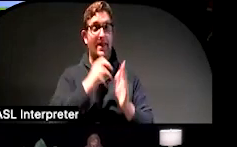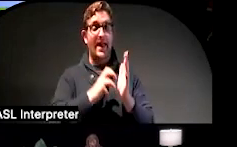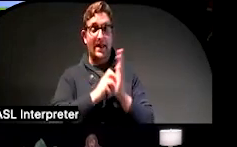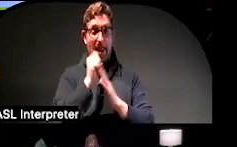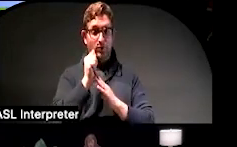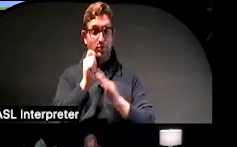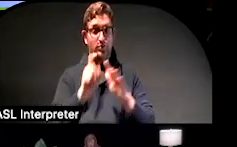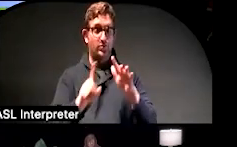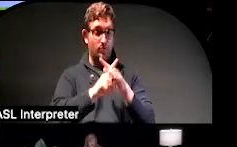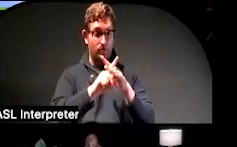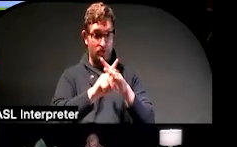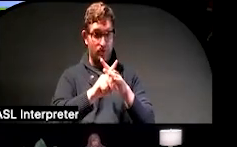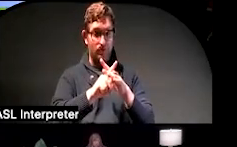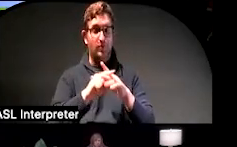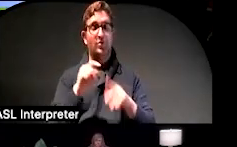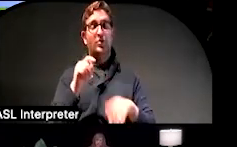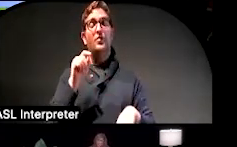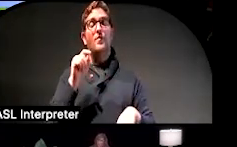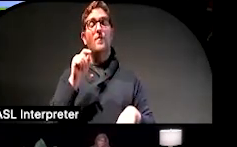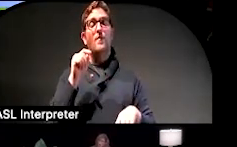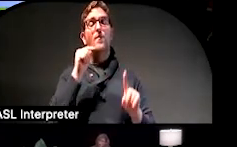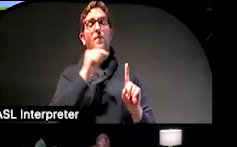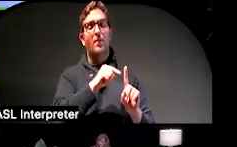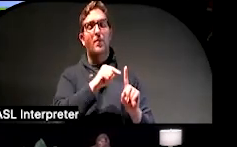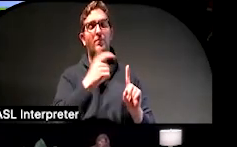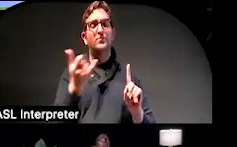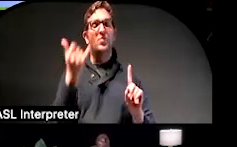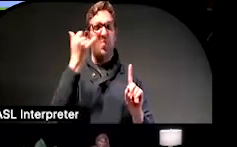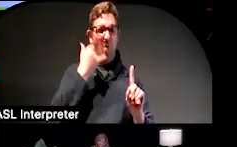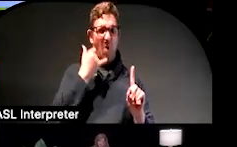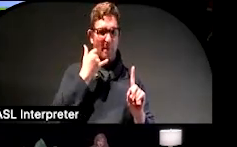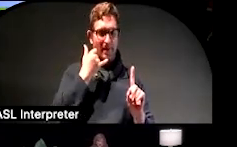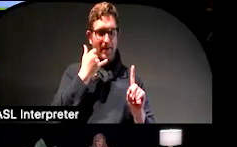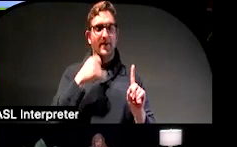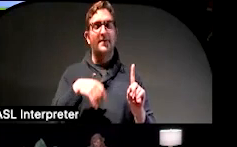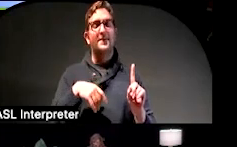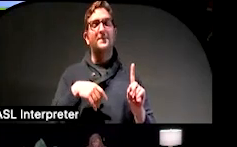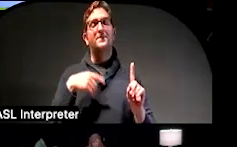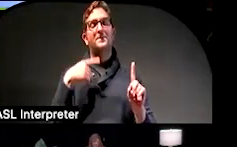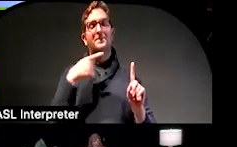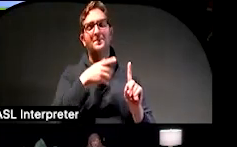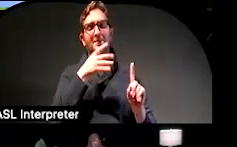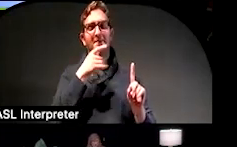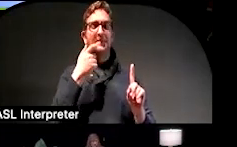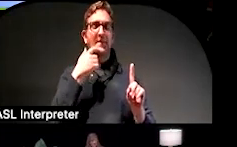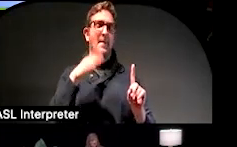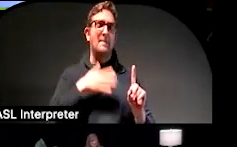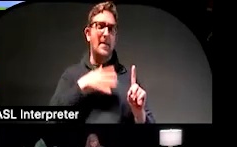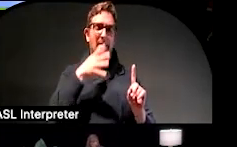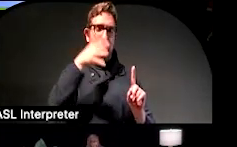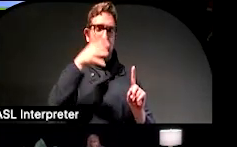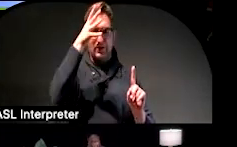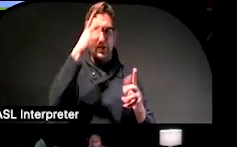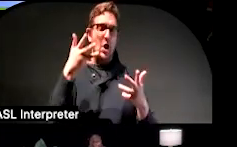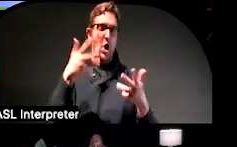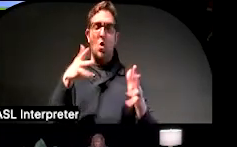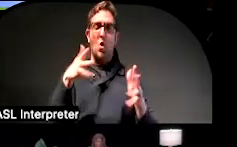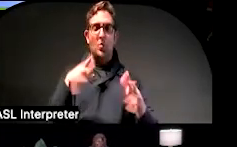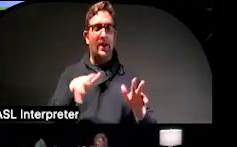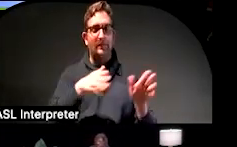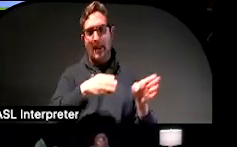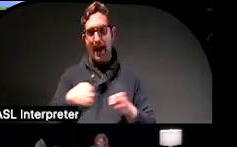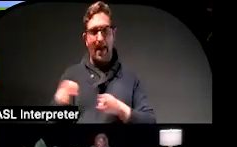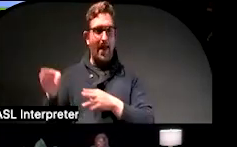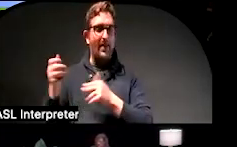back, she called me up and she said, and my parents had they had done their planning.